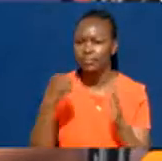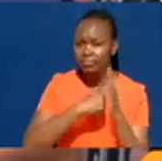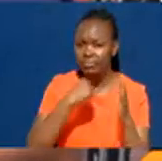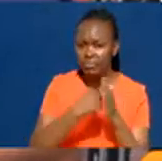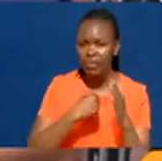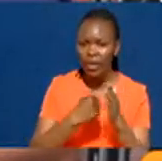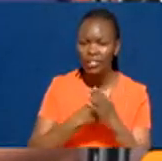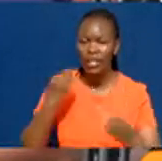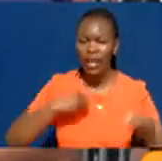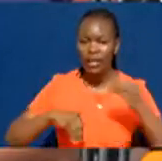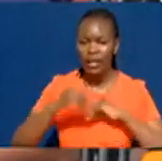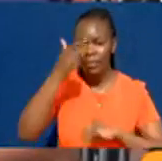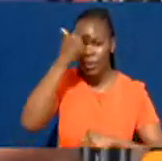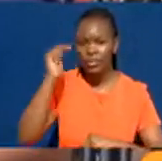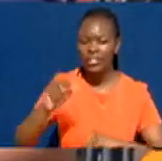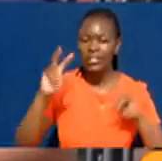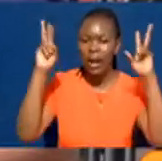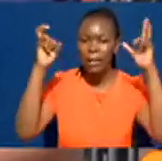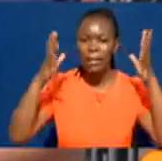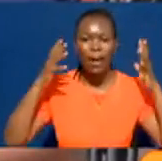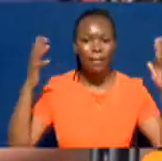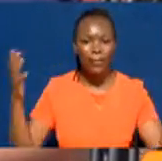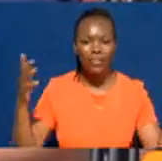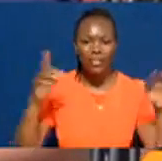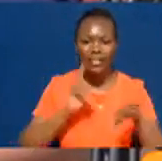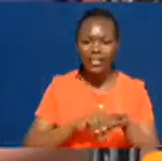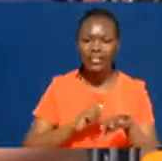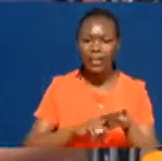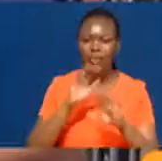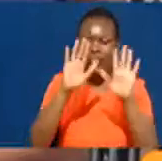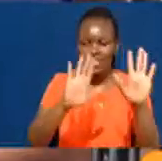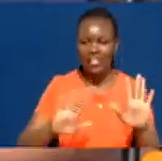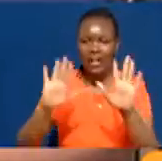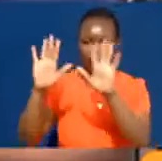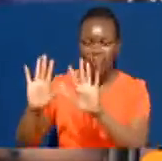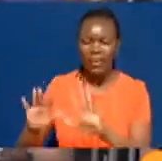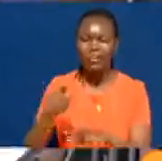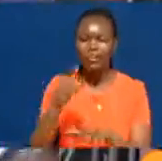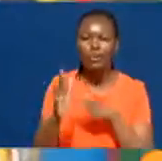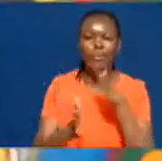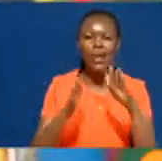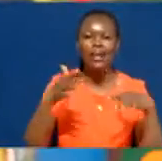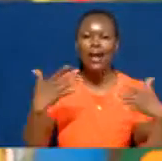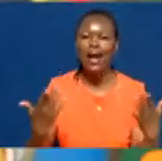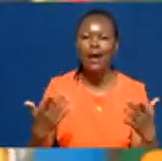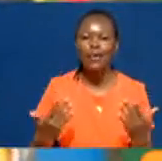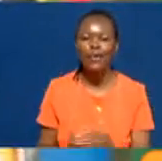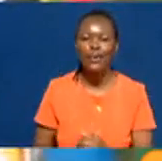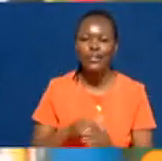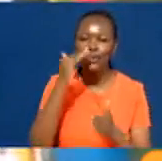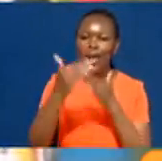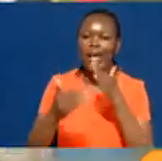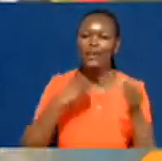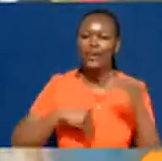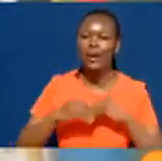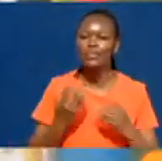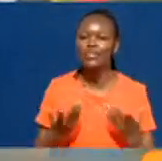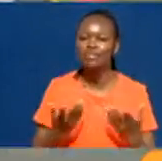has been quite a big issue during this campaign. Thank you. Thank you very